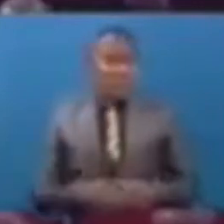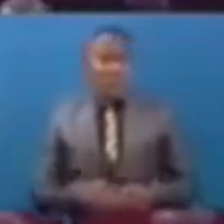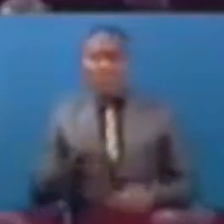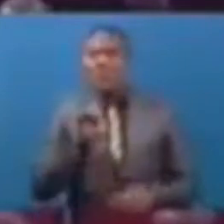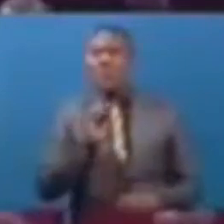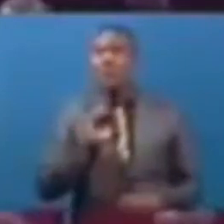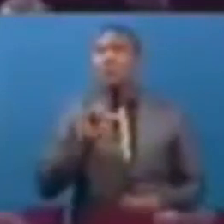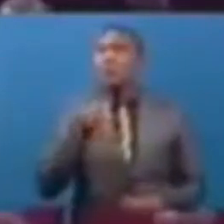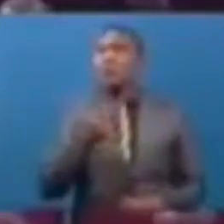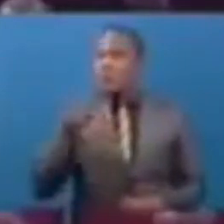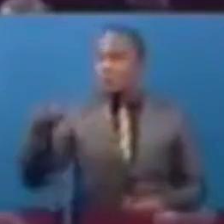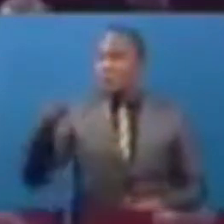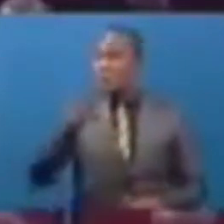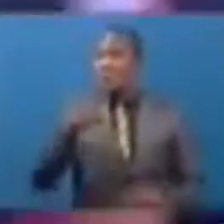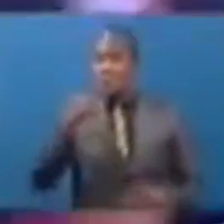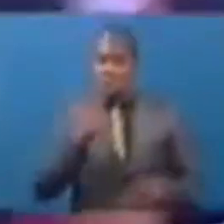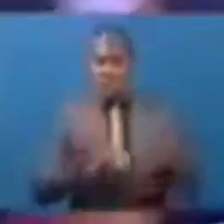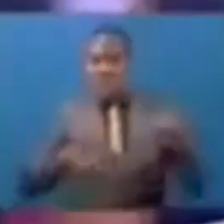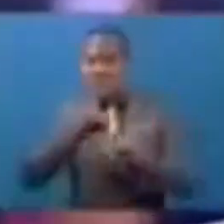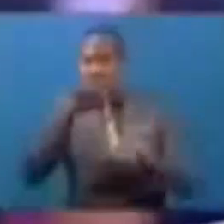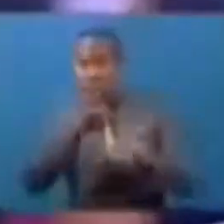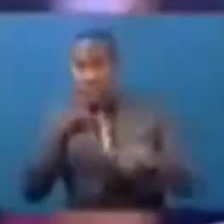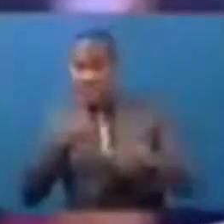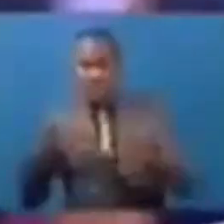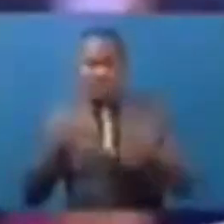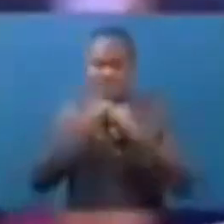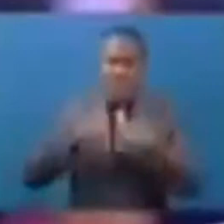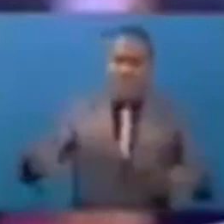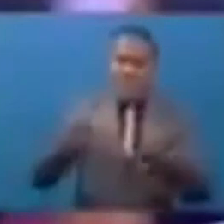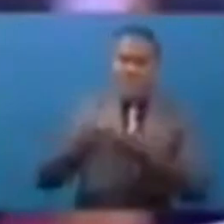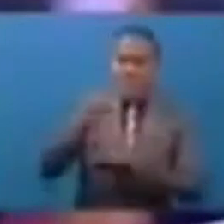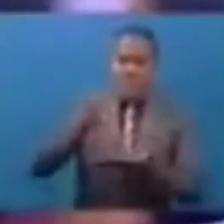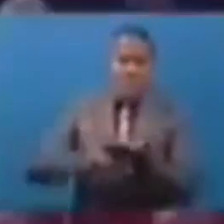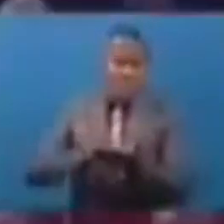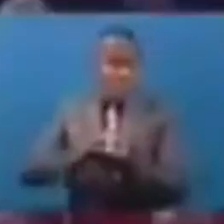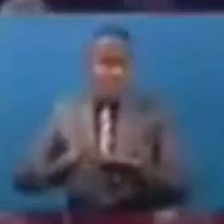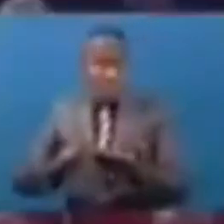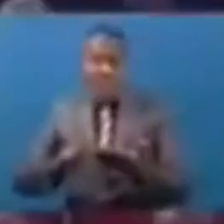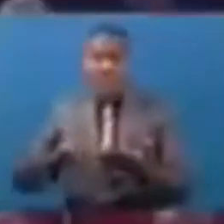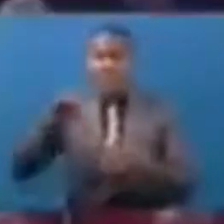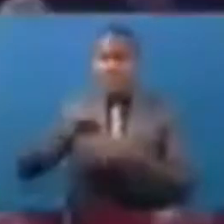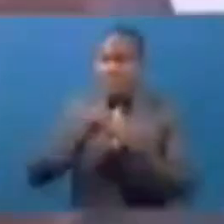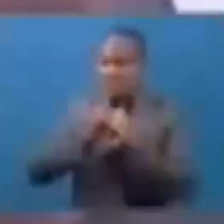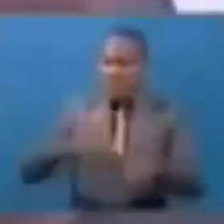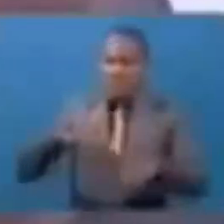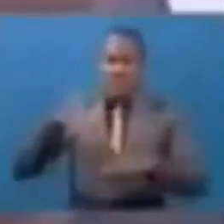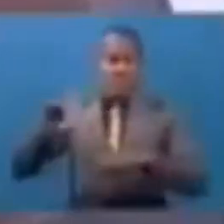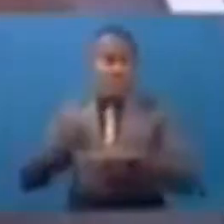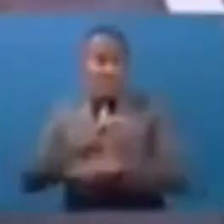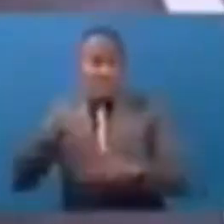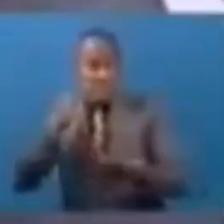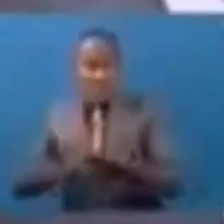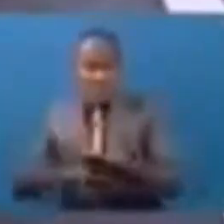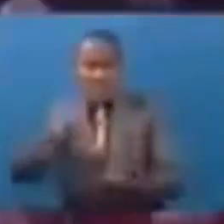overvoting, absence of presiding officer signature, and voting without biometric verification, and all the